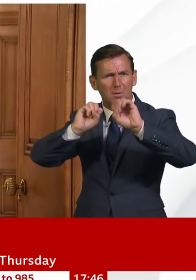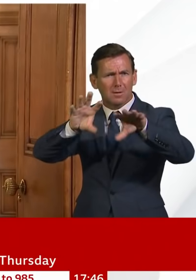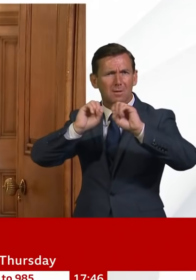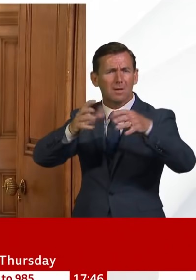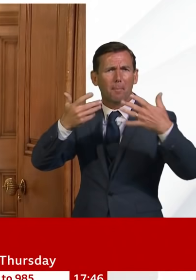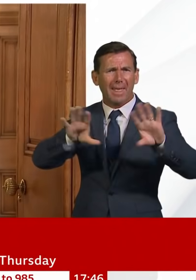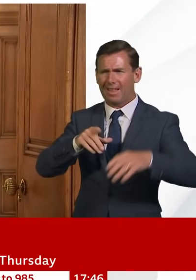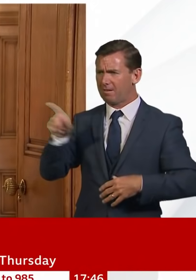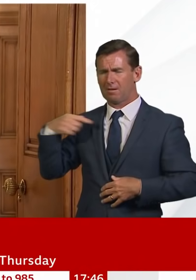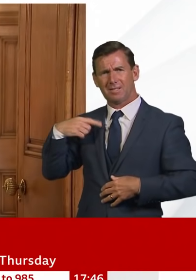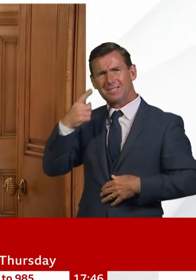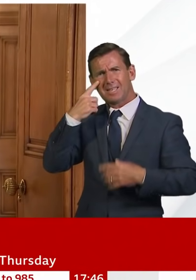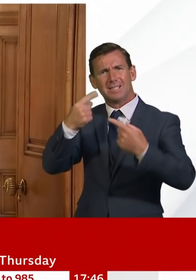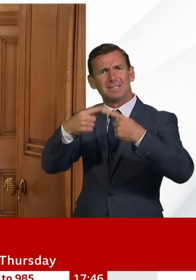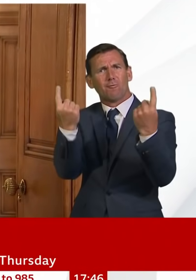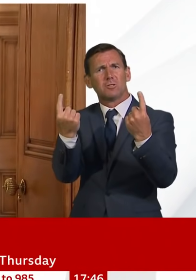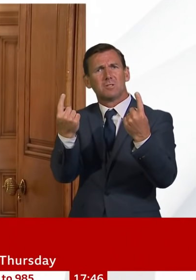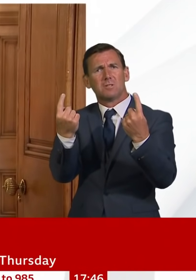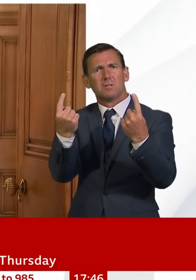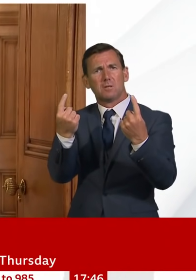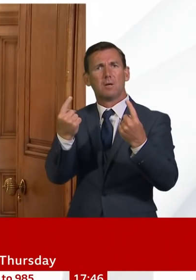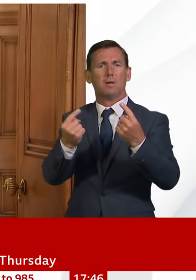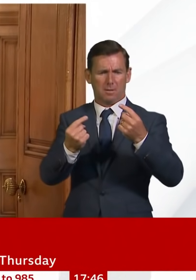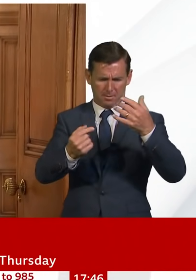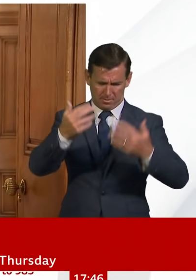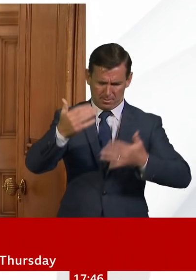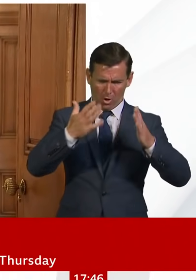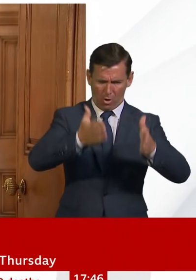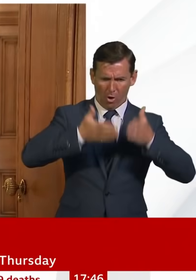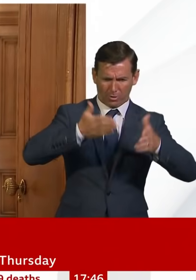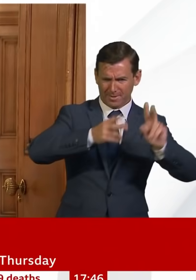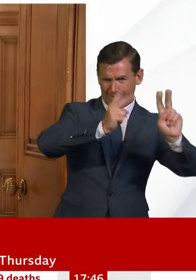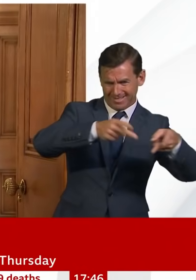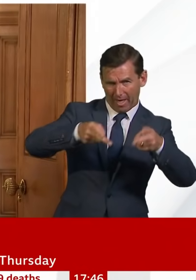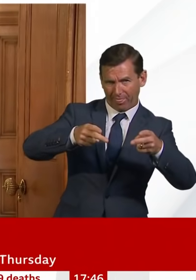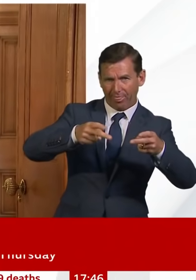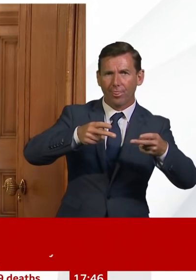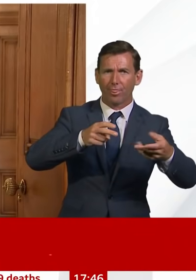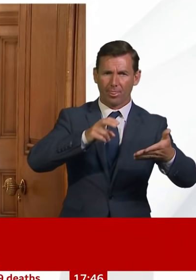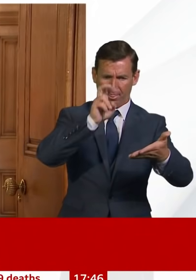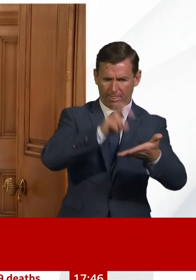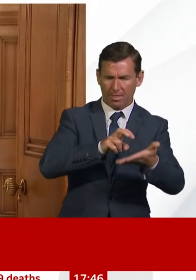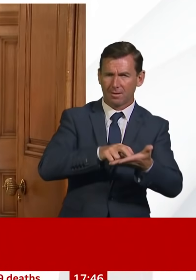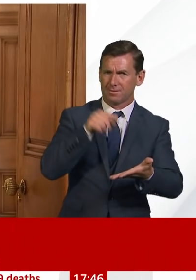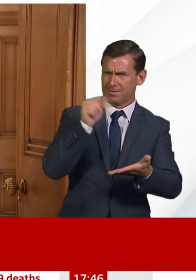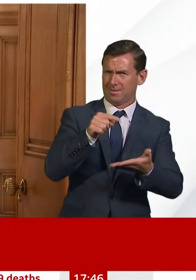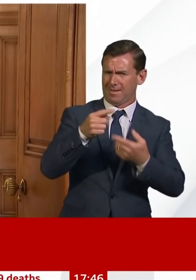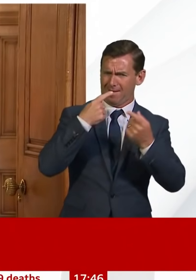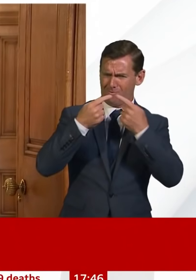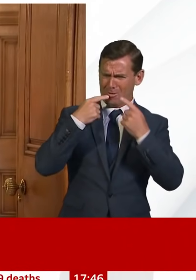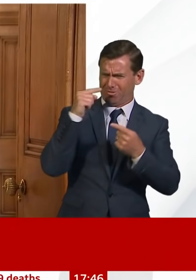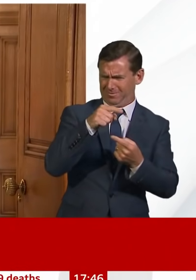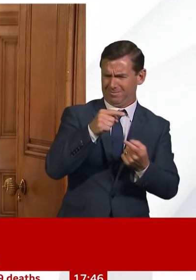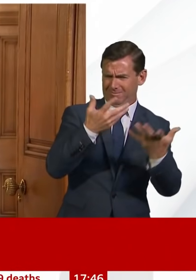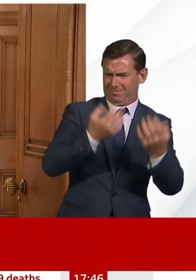important differences between how we measure hospital deaths in hospitals, which we can get that data daily, and